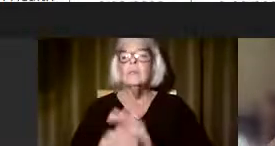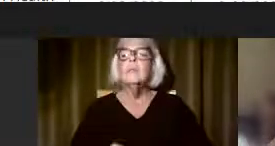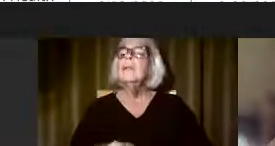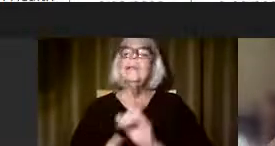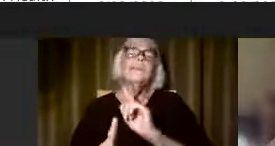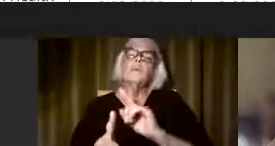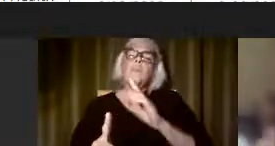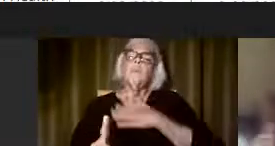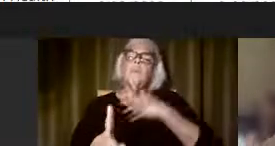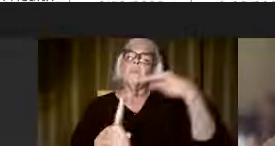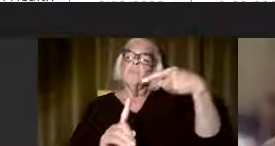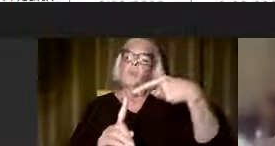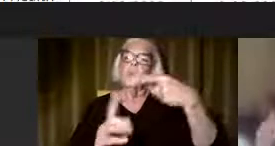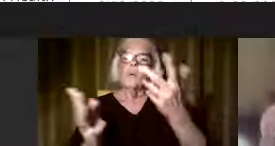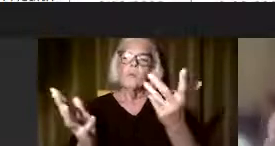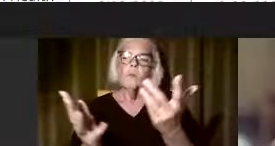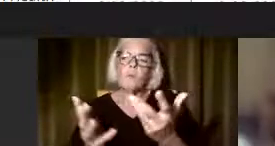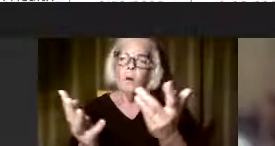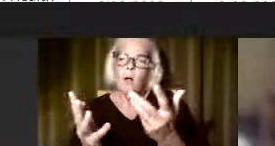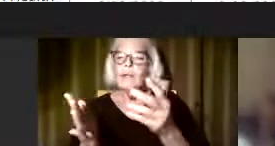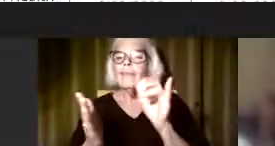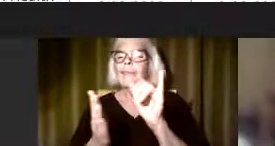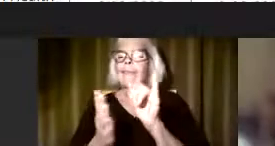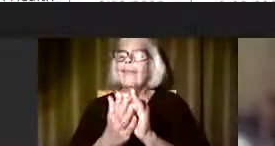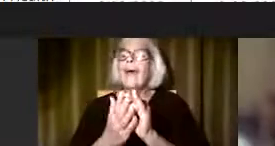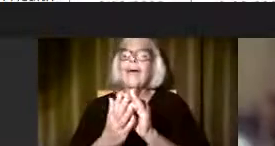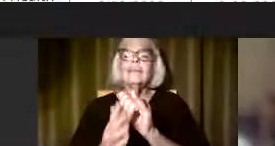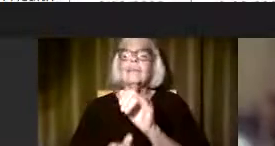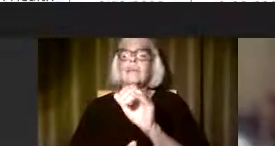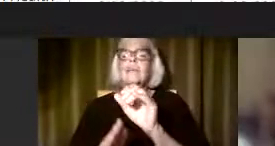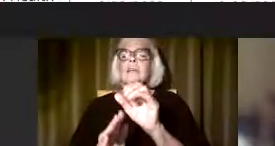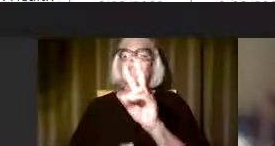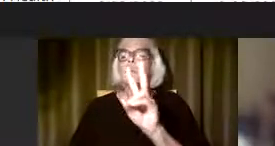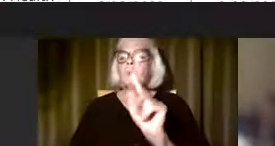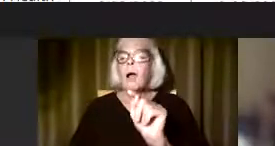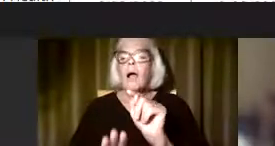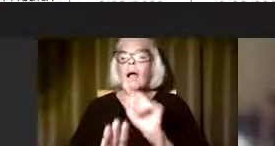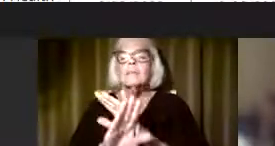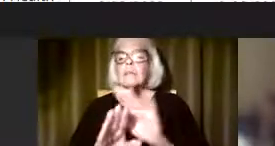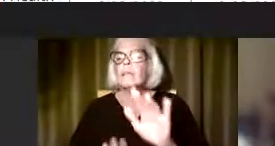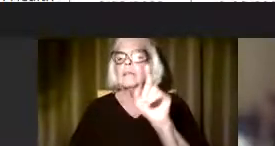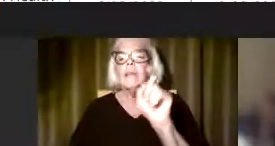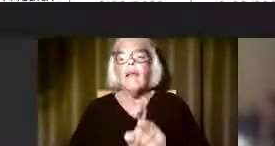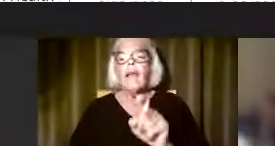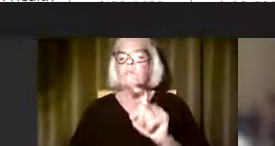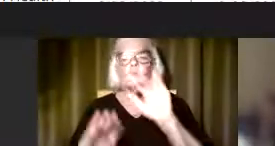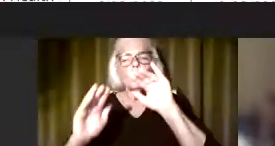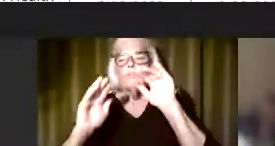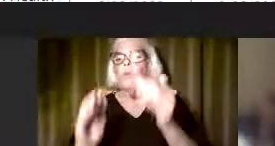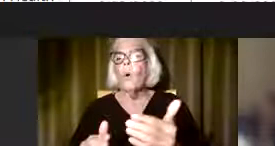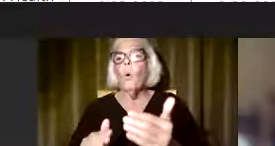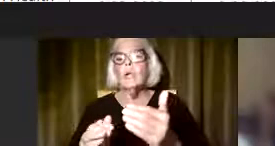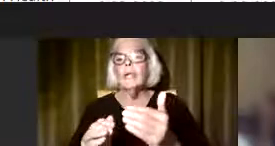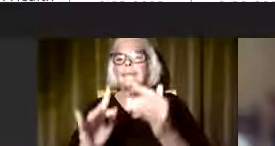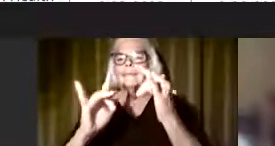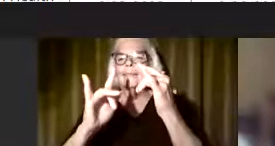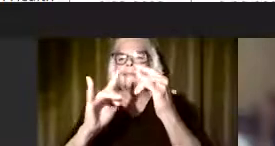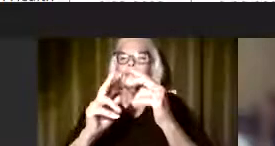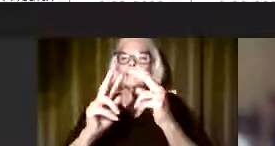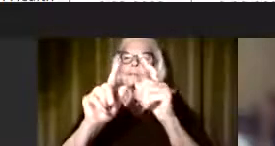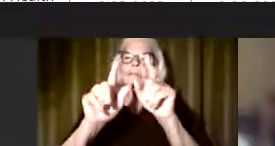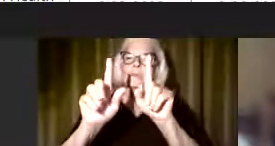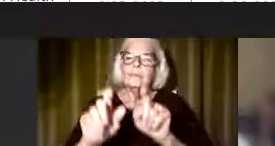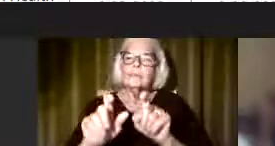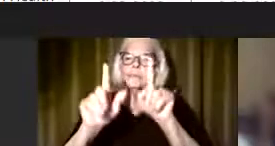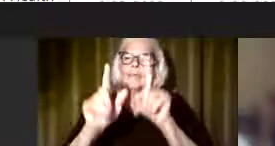proactive approach with these testing sites. We've seen a decline in testing numbers We're going to make sure that we keep access